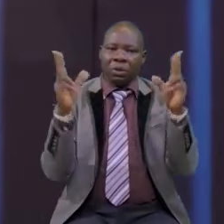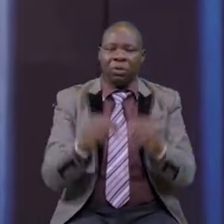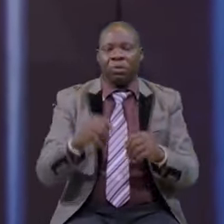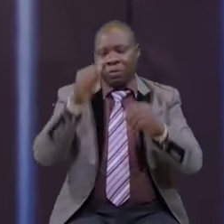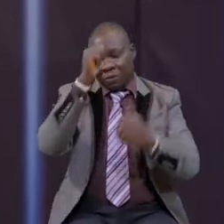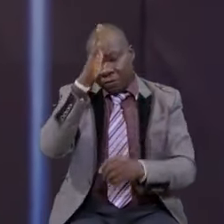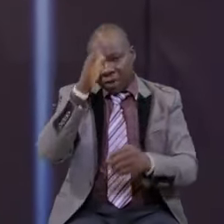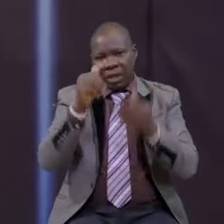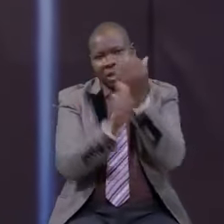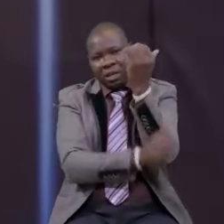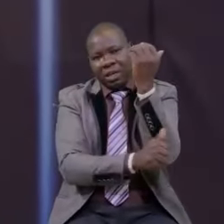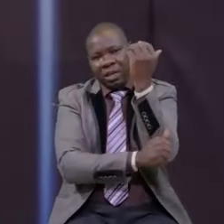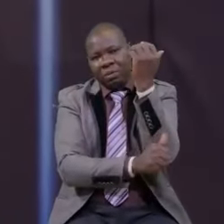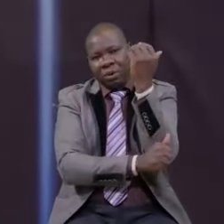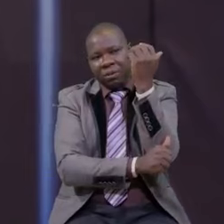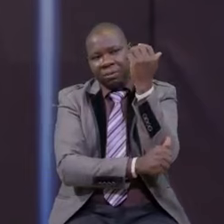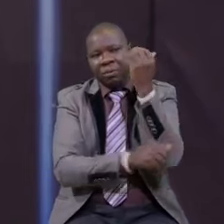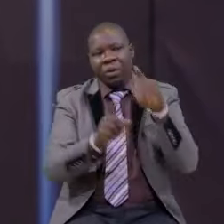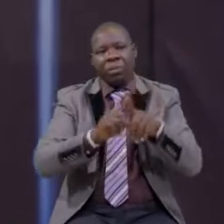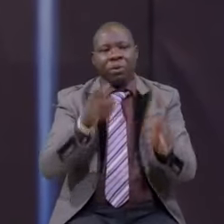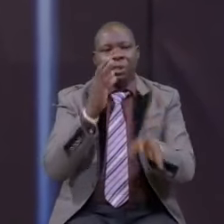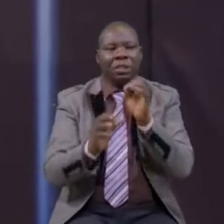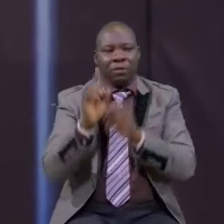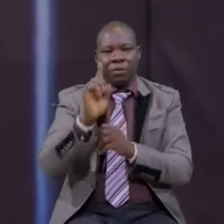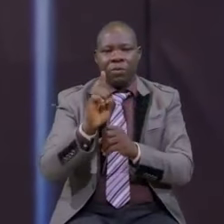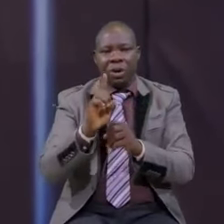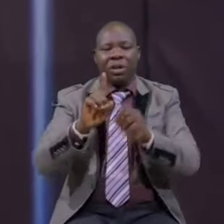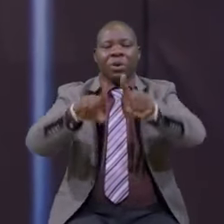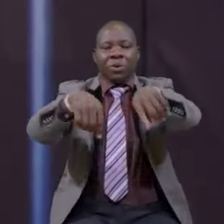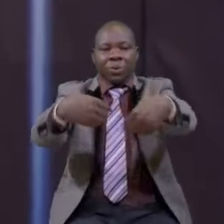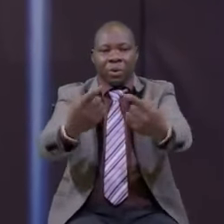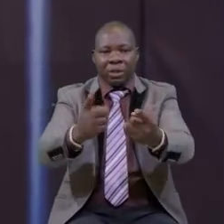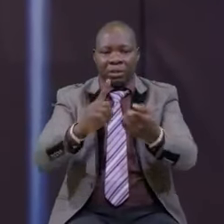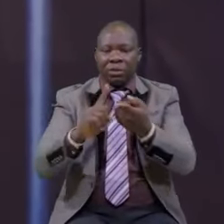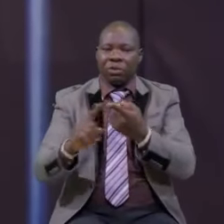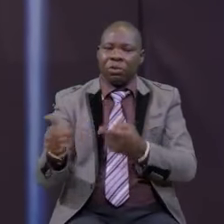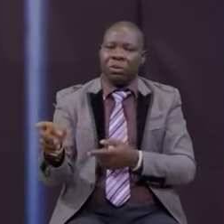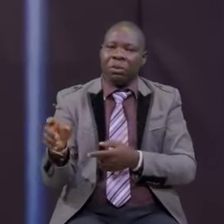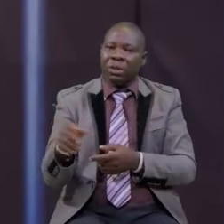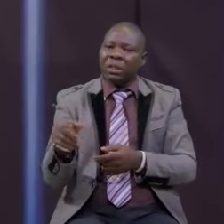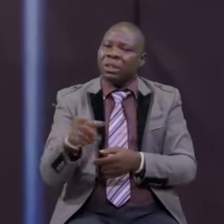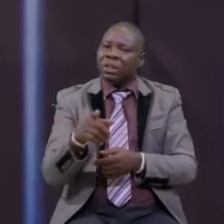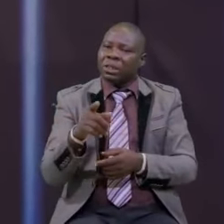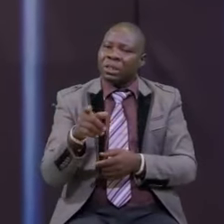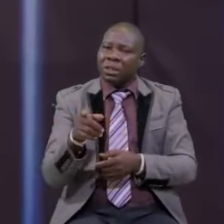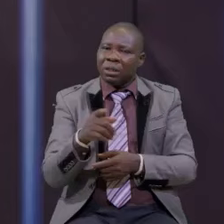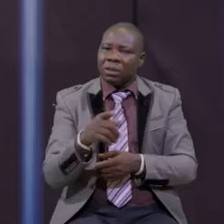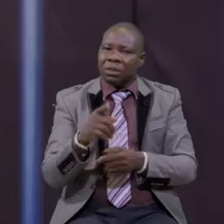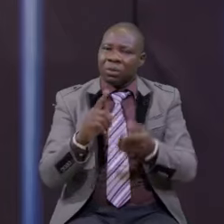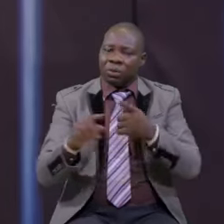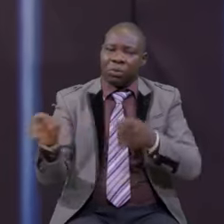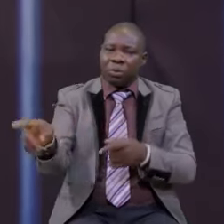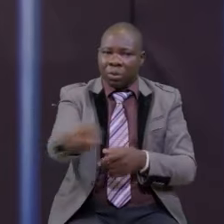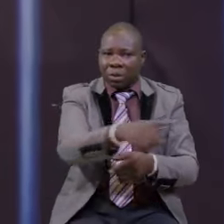Abraham, father Abraham, but if one went unto them from the